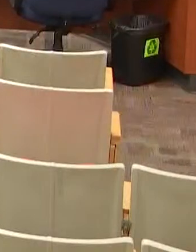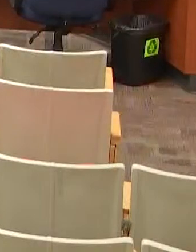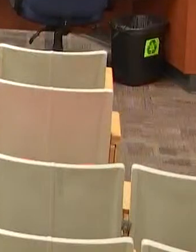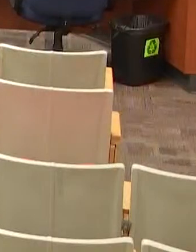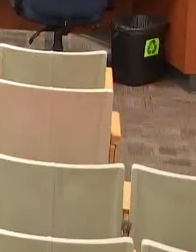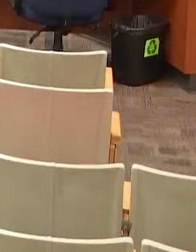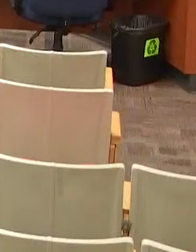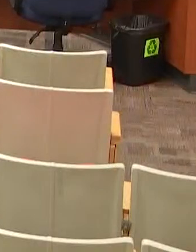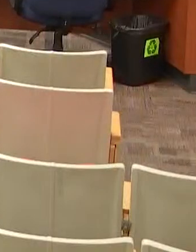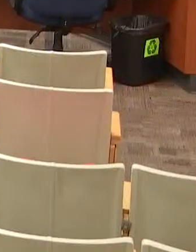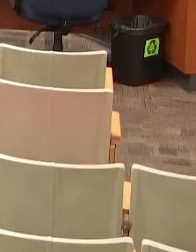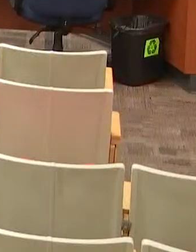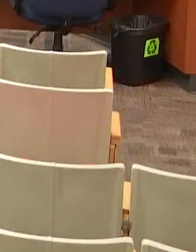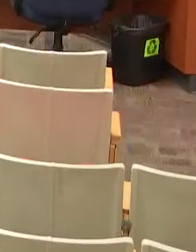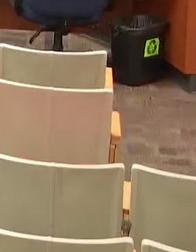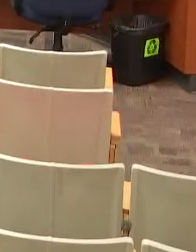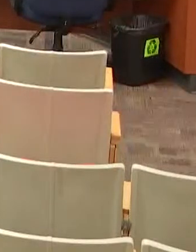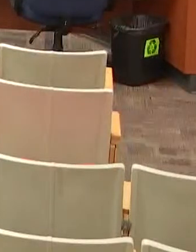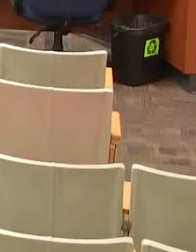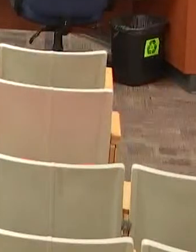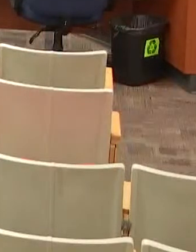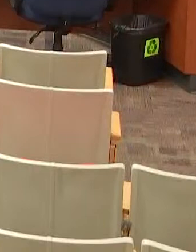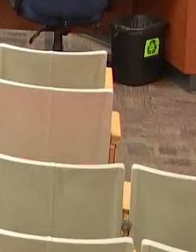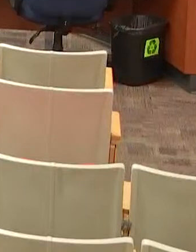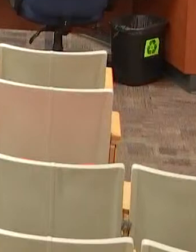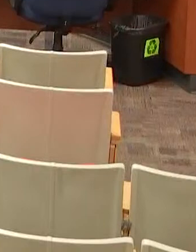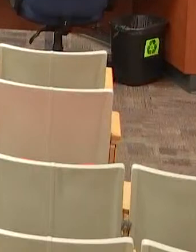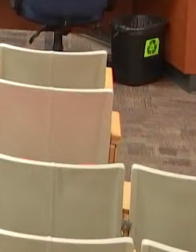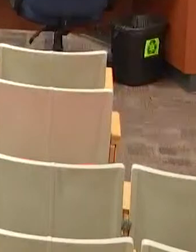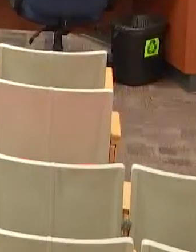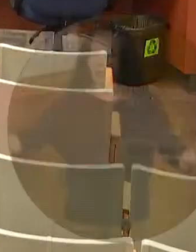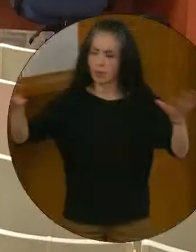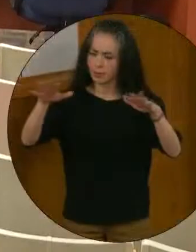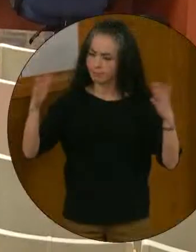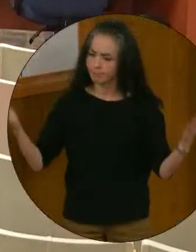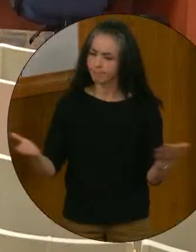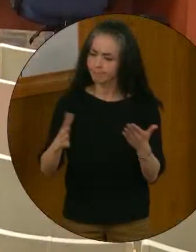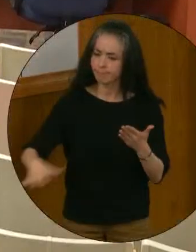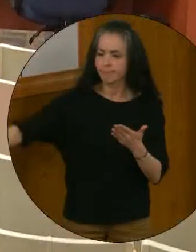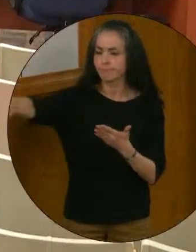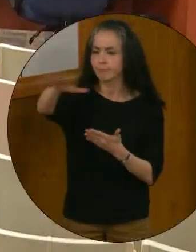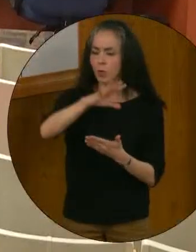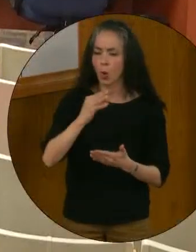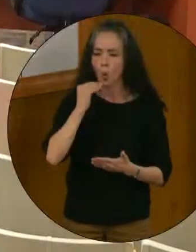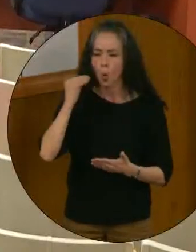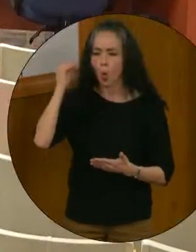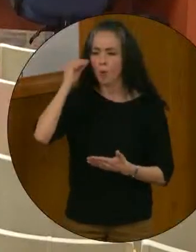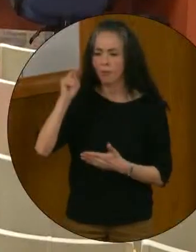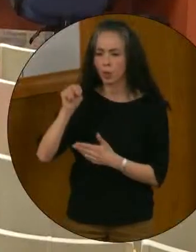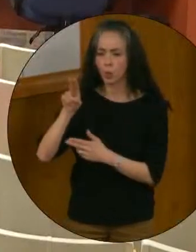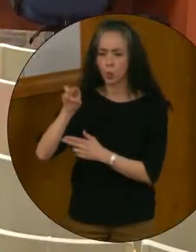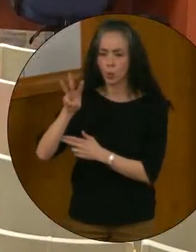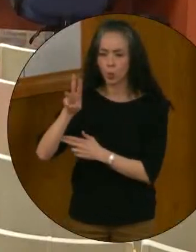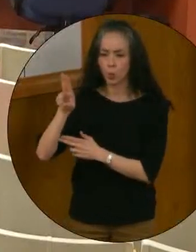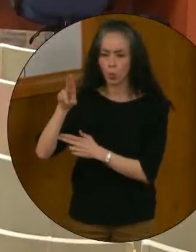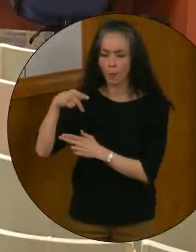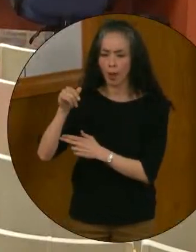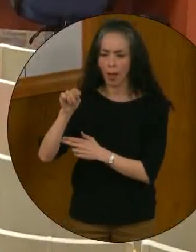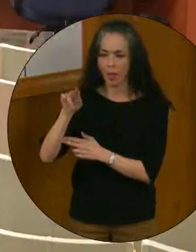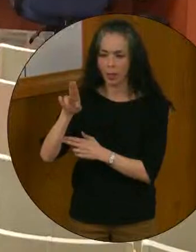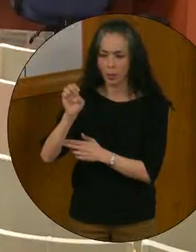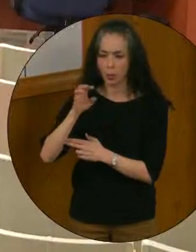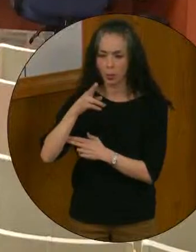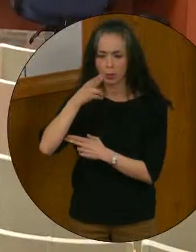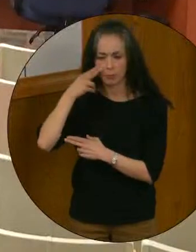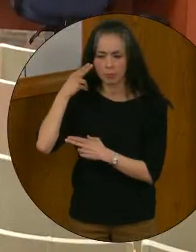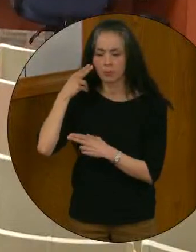devices. We'd like to begin by acknowledging that the land on which we gather is the territorial homelands of the Nuwu, the Mawapa Band of Paiutes, and the Las